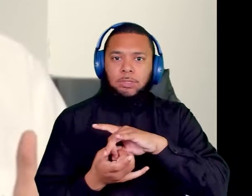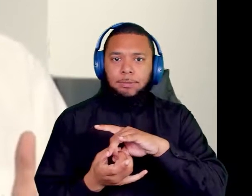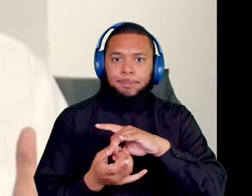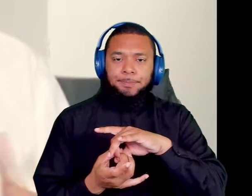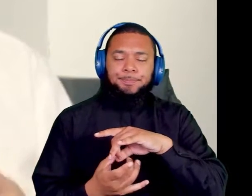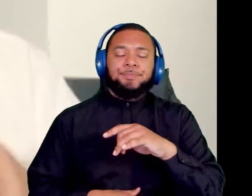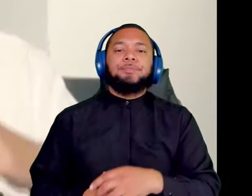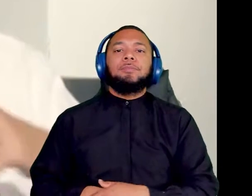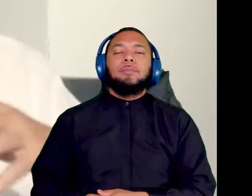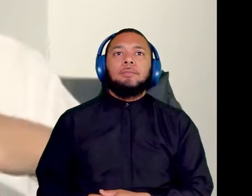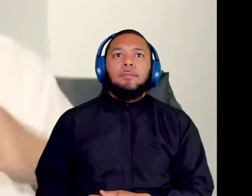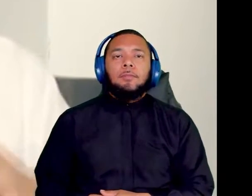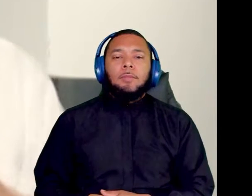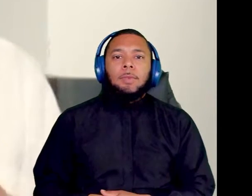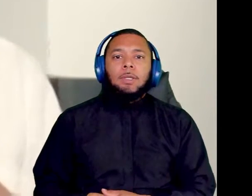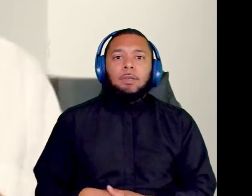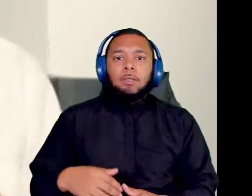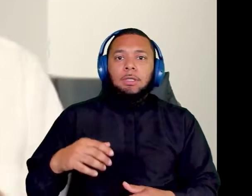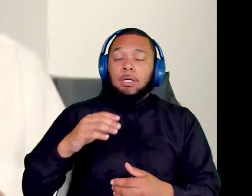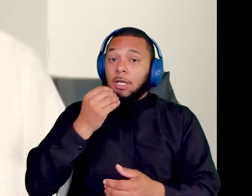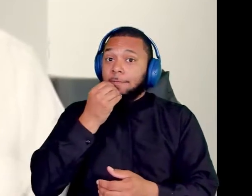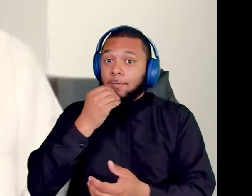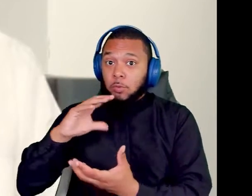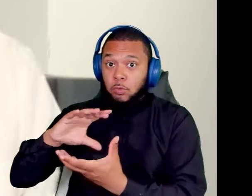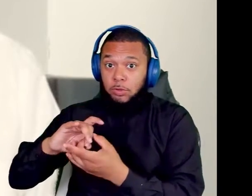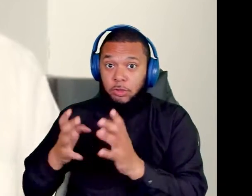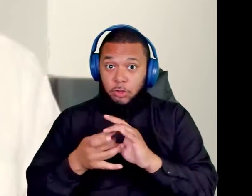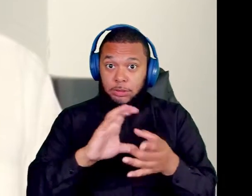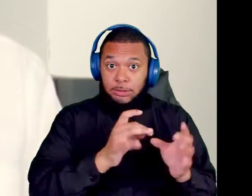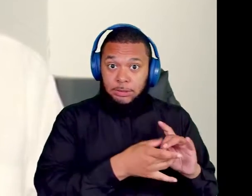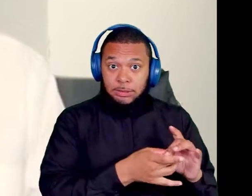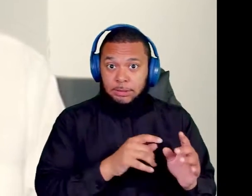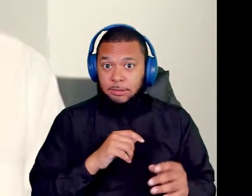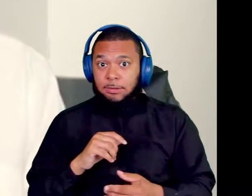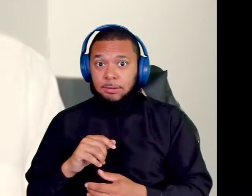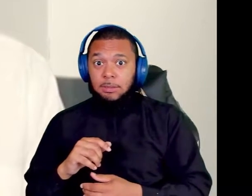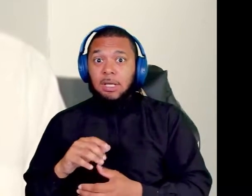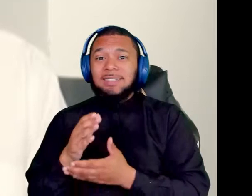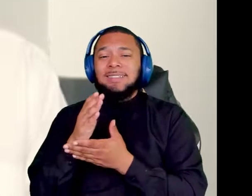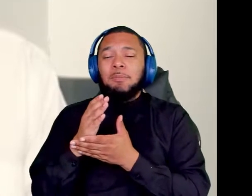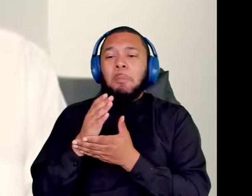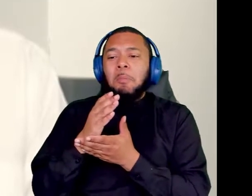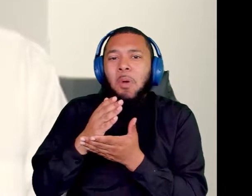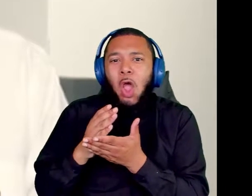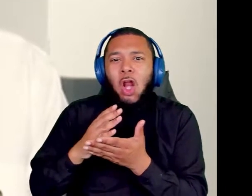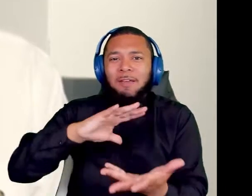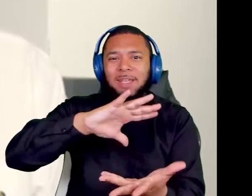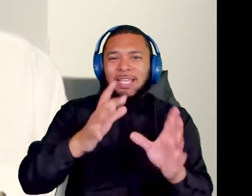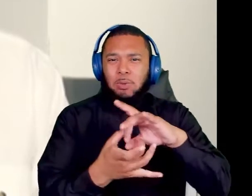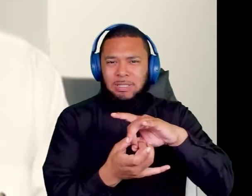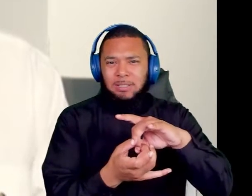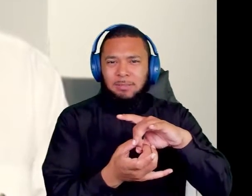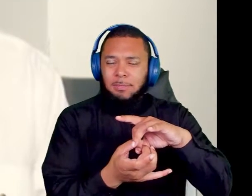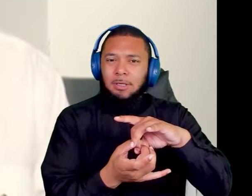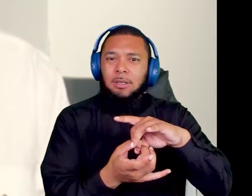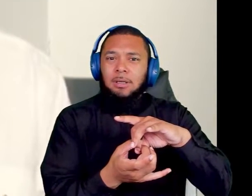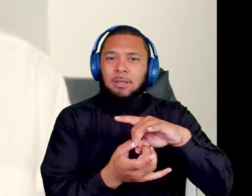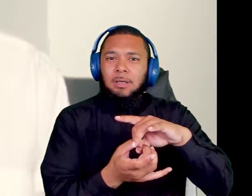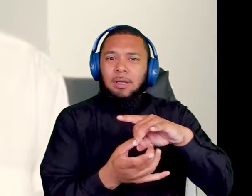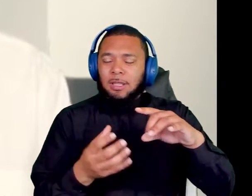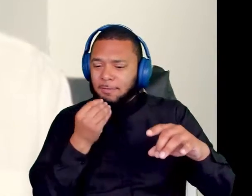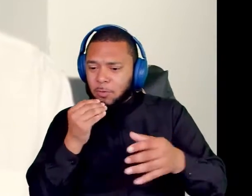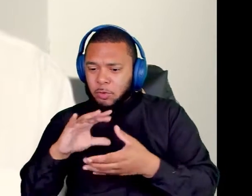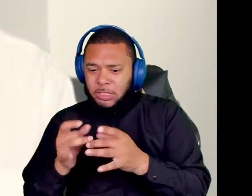ecosystem or a food chain as the small part of an ecosystem that is one